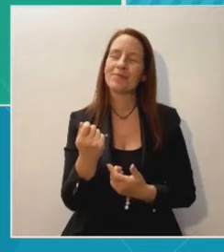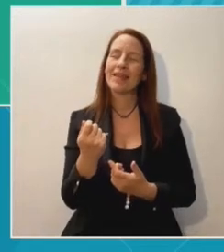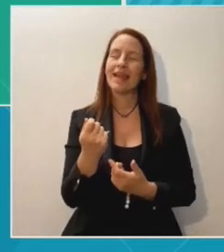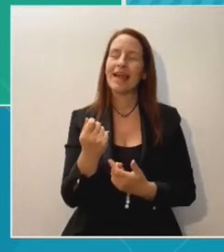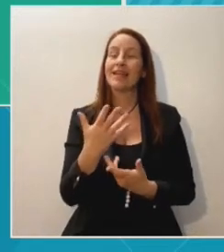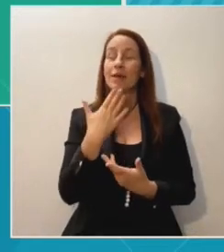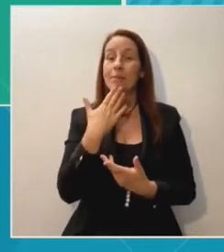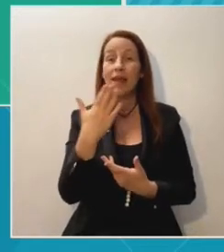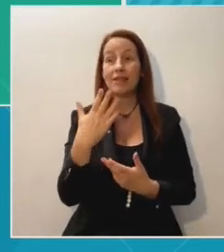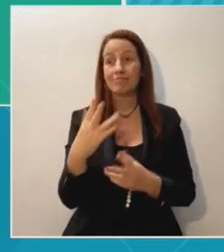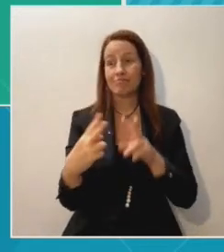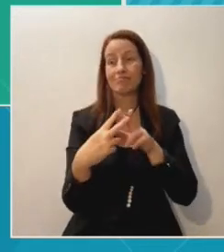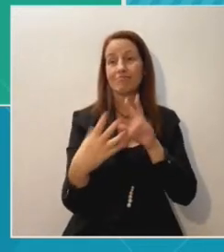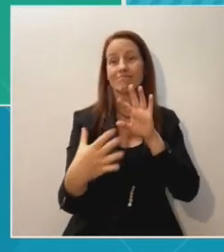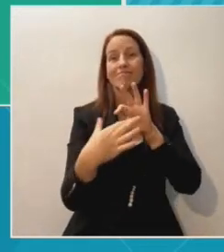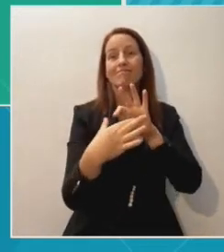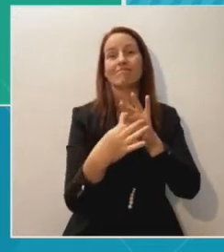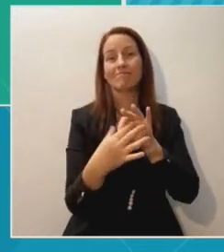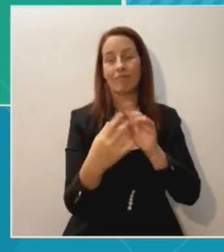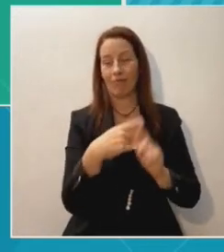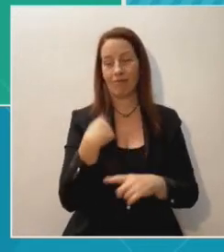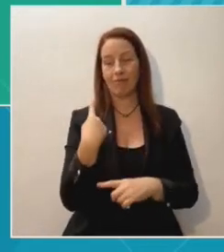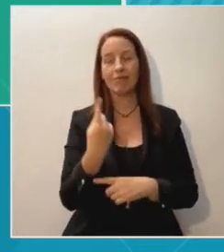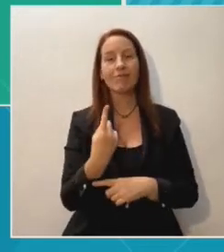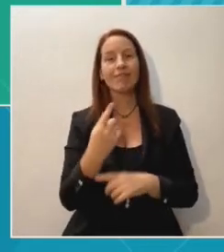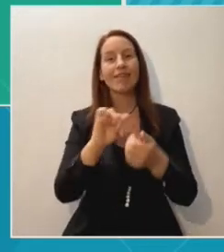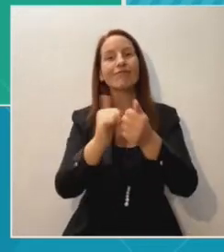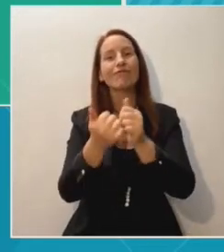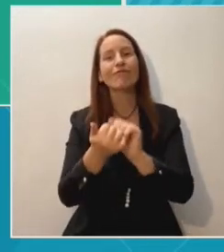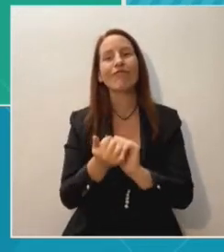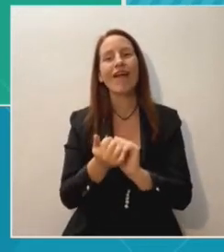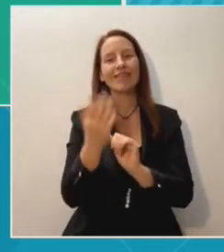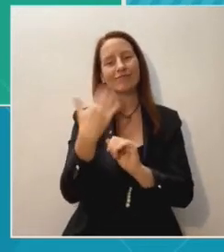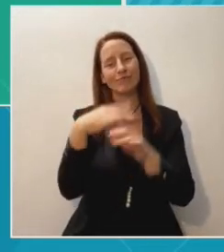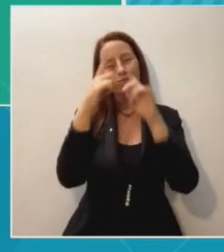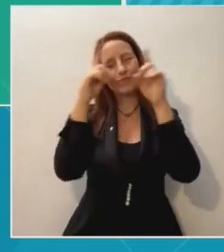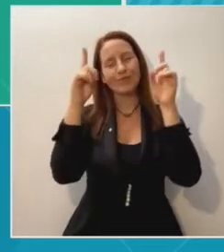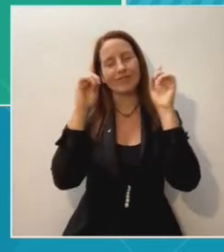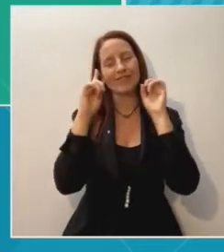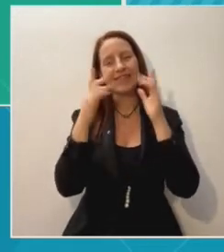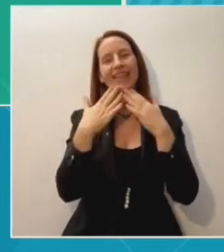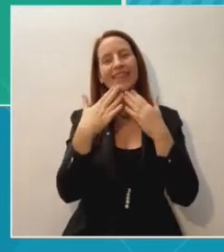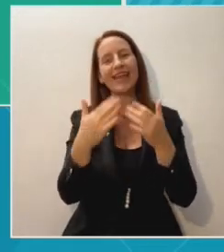you've made here. Thank you. Well done. Good luck.